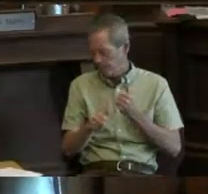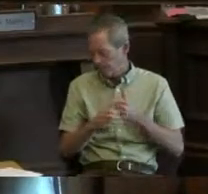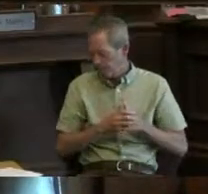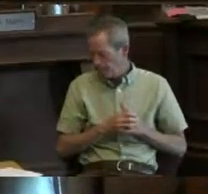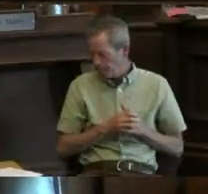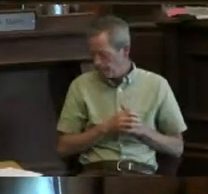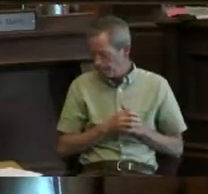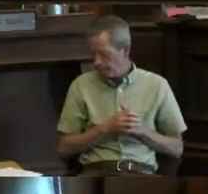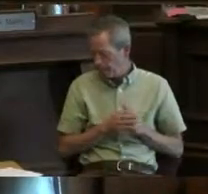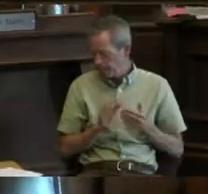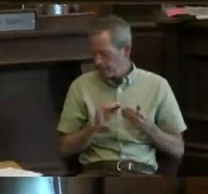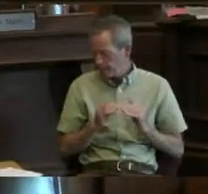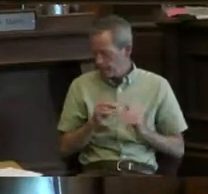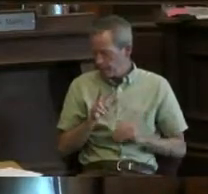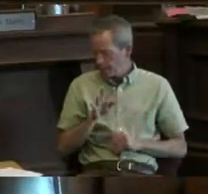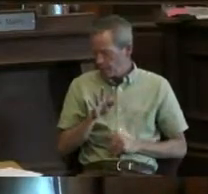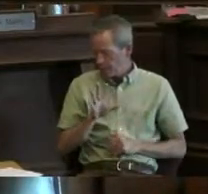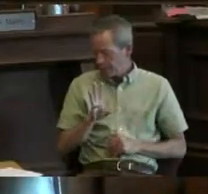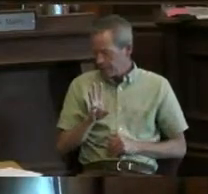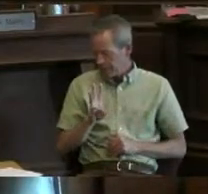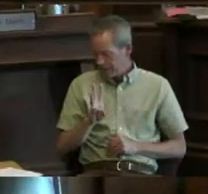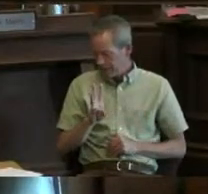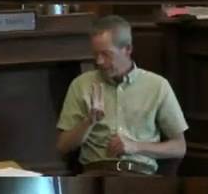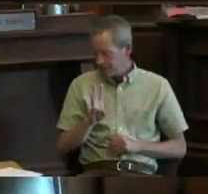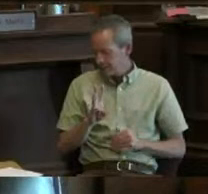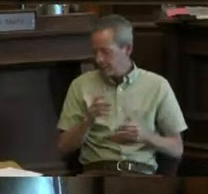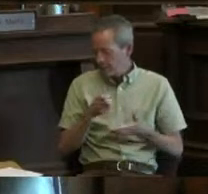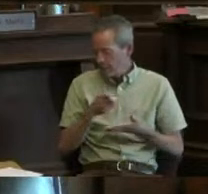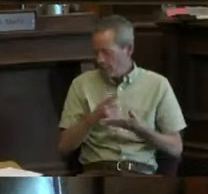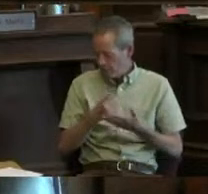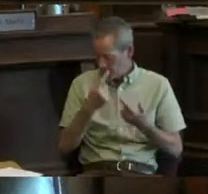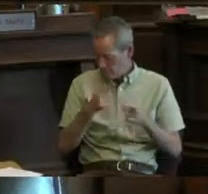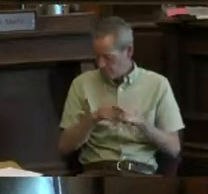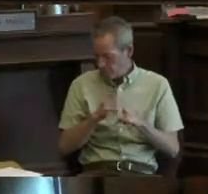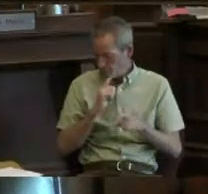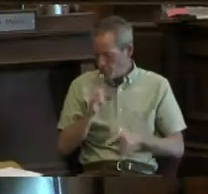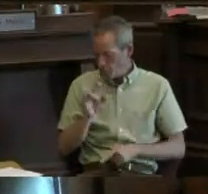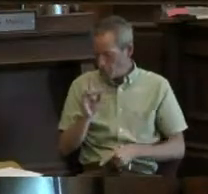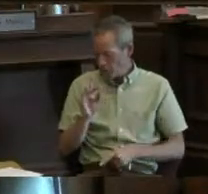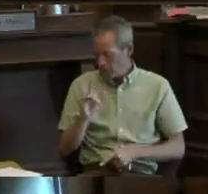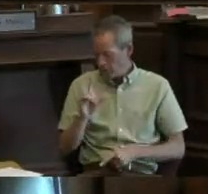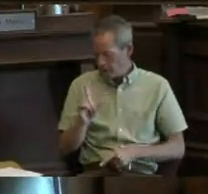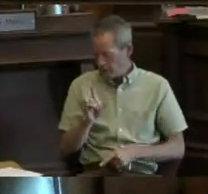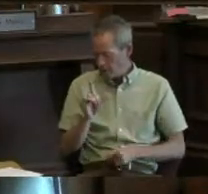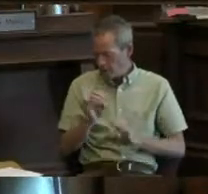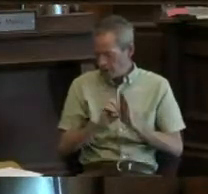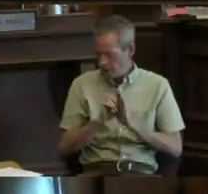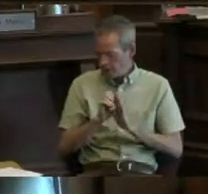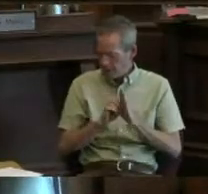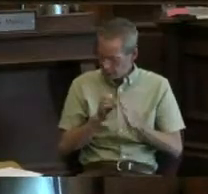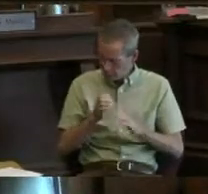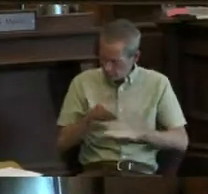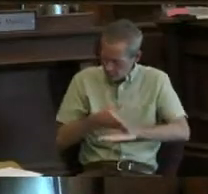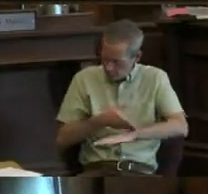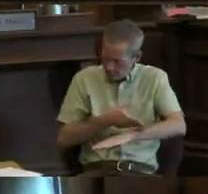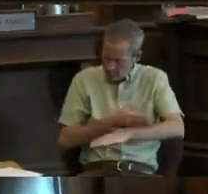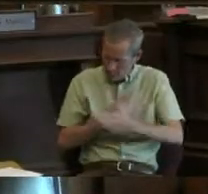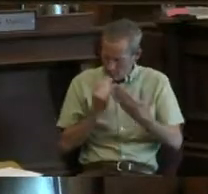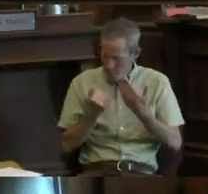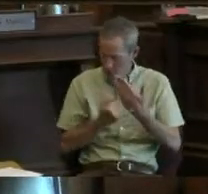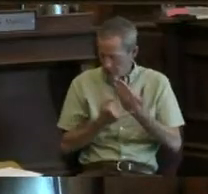carries. Introductory number 346, authorizing an agreement for the Rundell Library Elevator